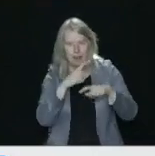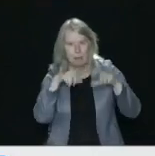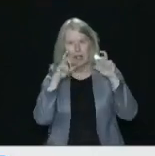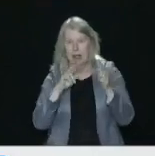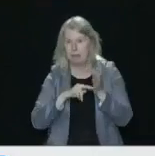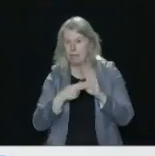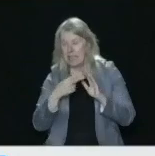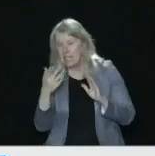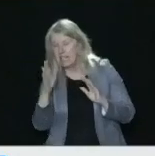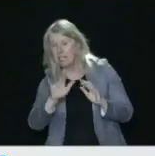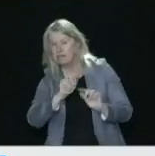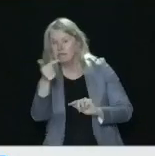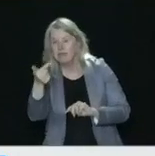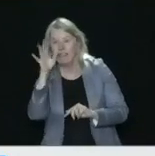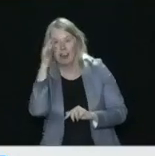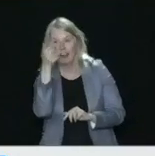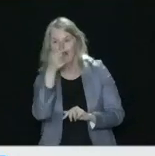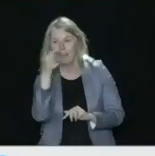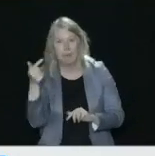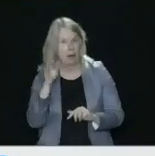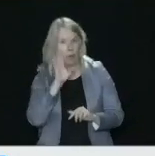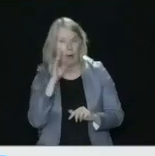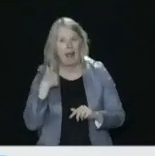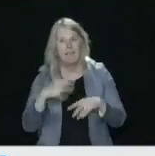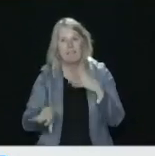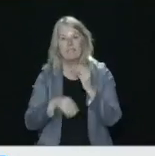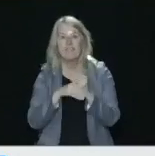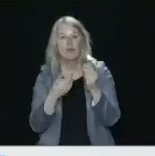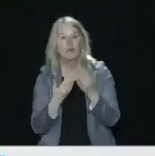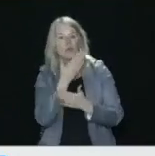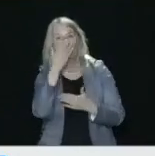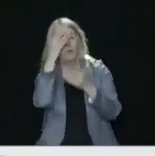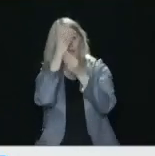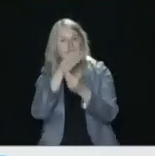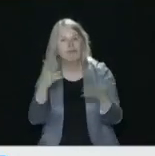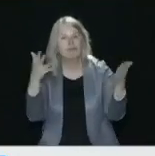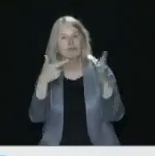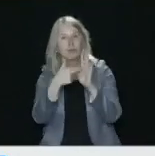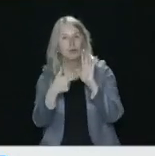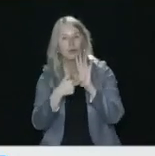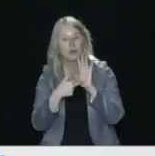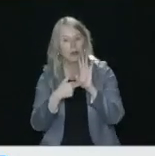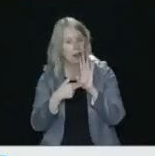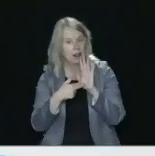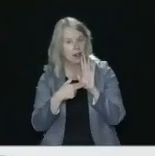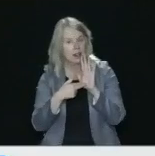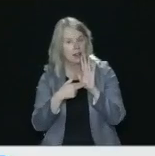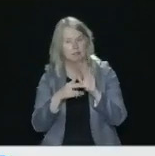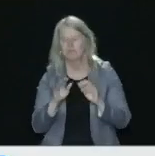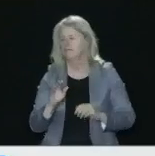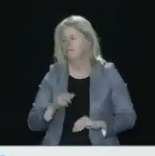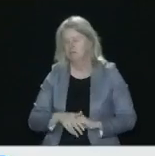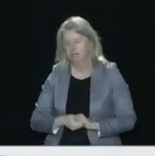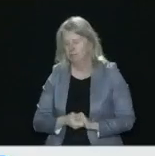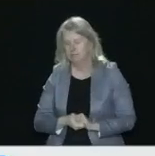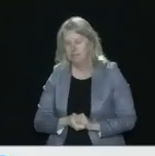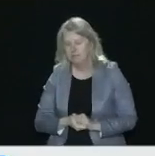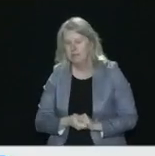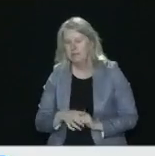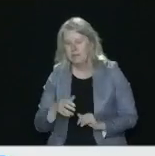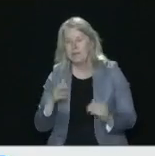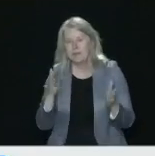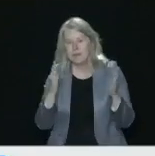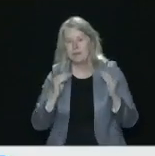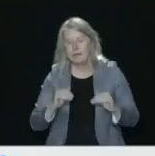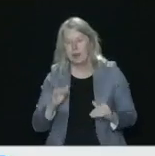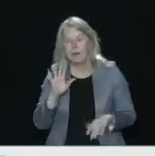We're aware that across all jurisdictions, policies are evolving.